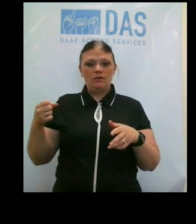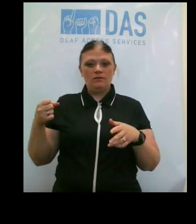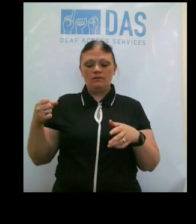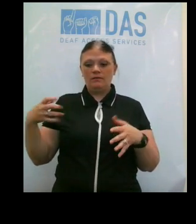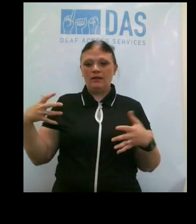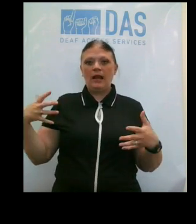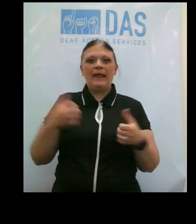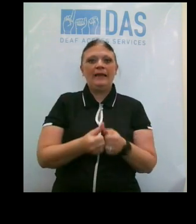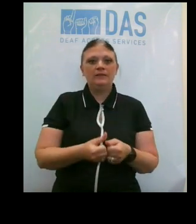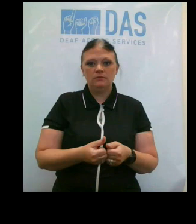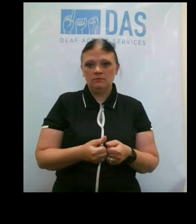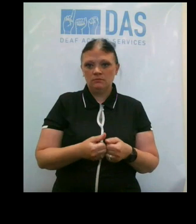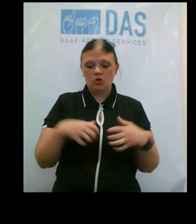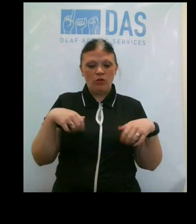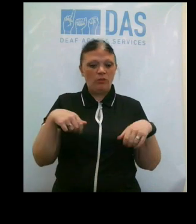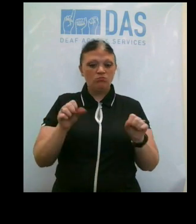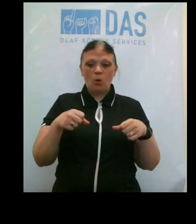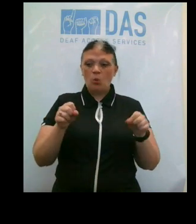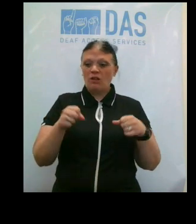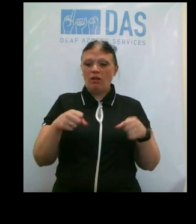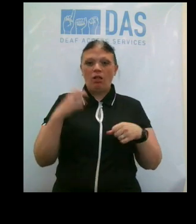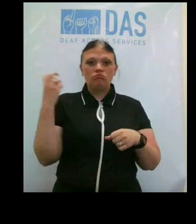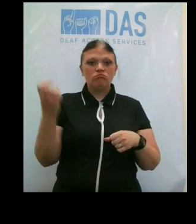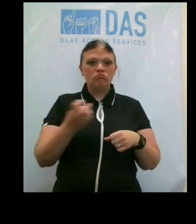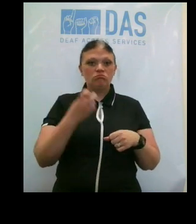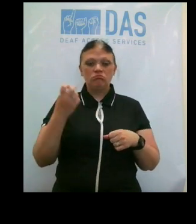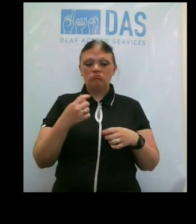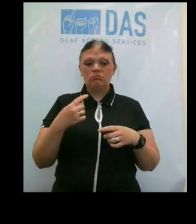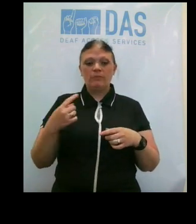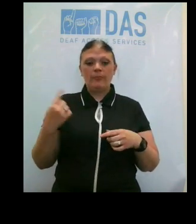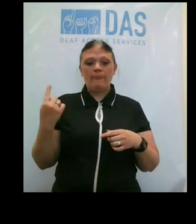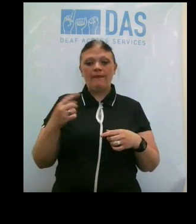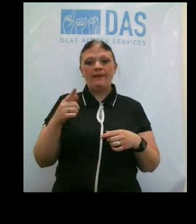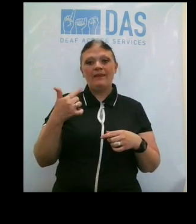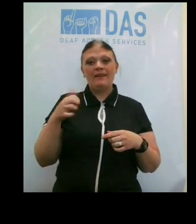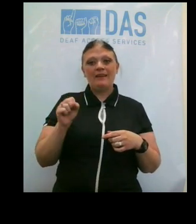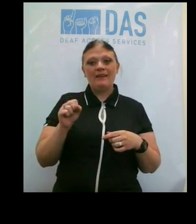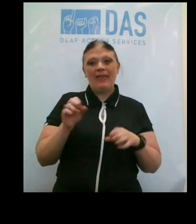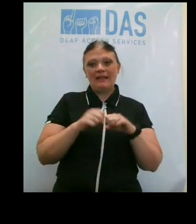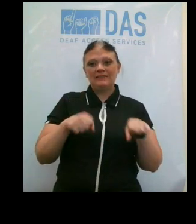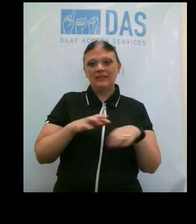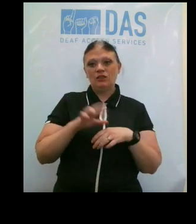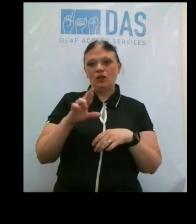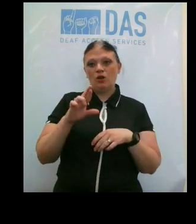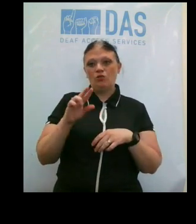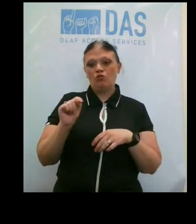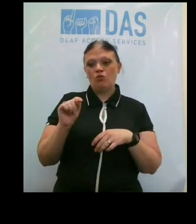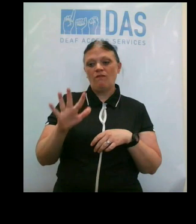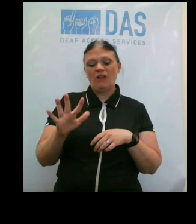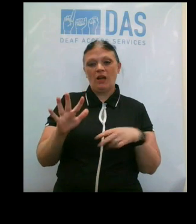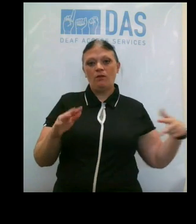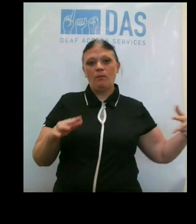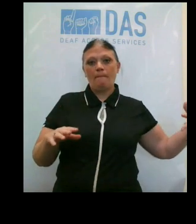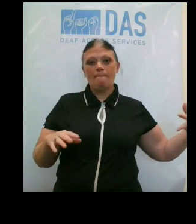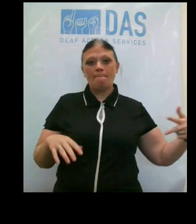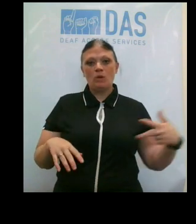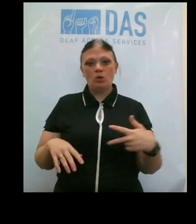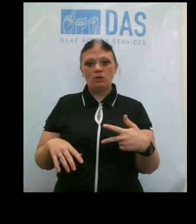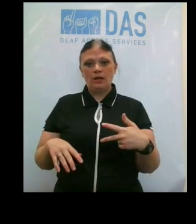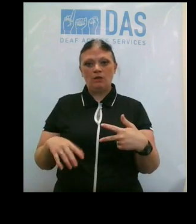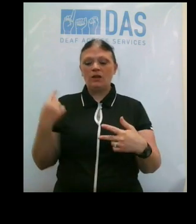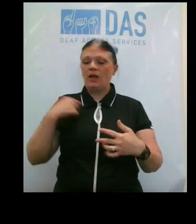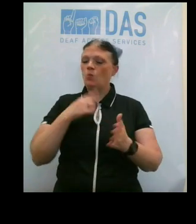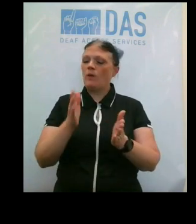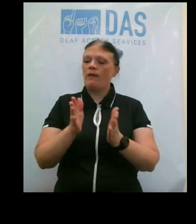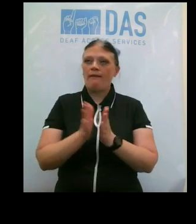along. They were doing the appropriate thing. Someone pulled out of a gas station on Route 5 and did not do what we certainly ask every